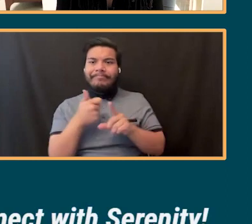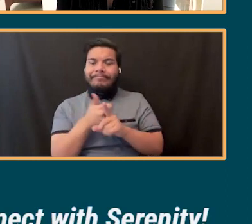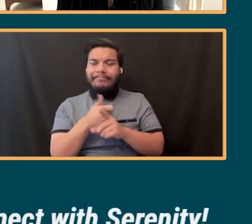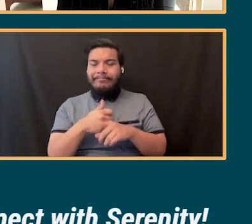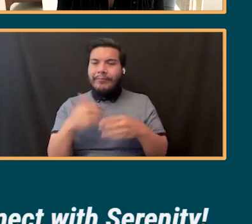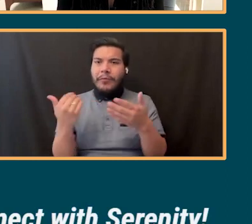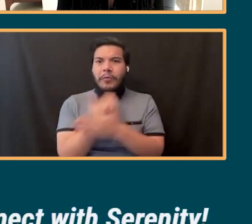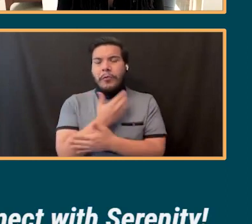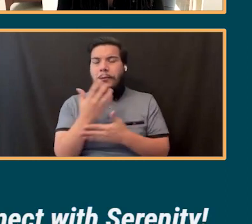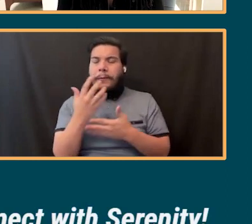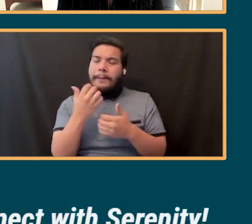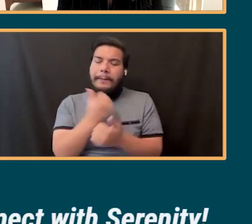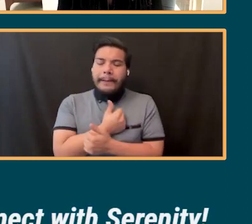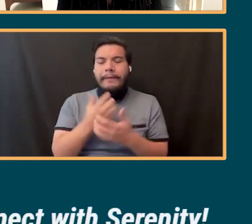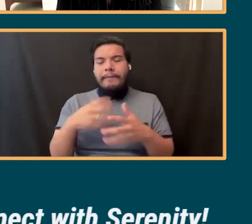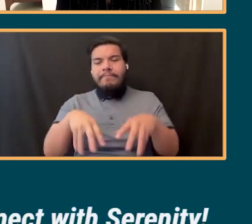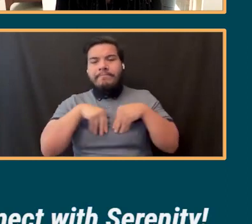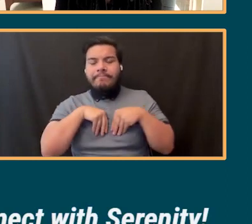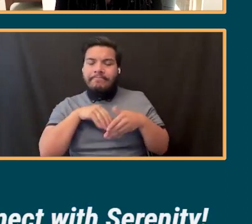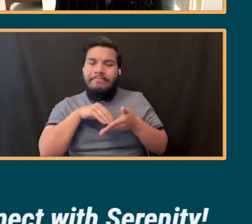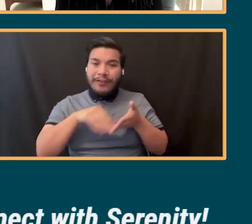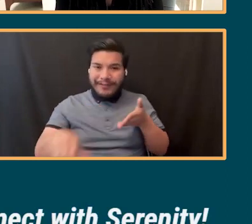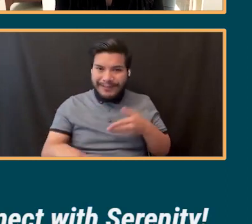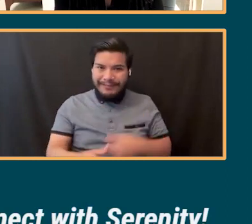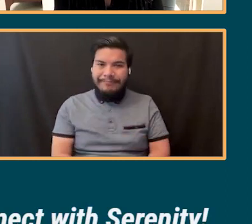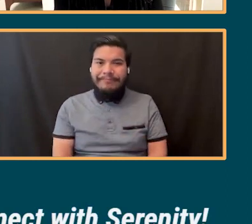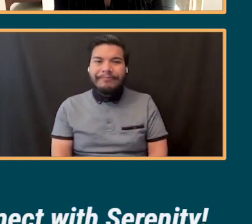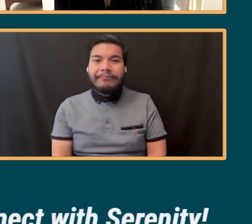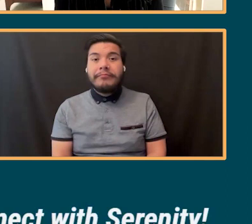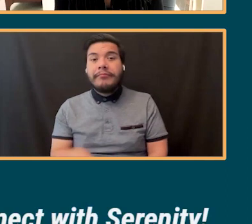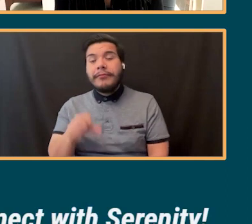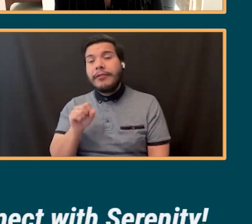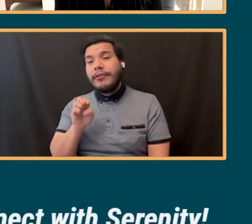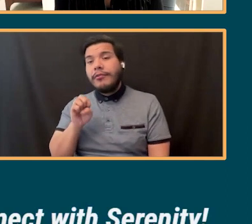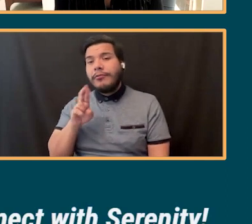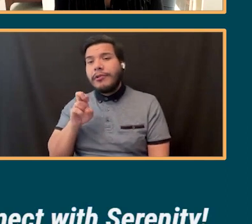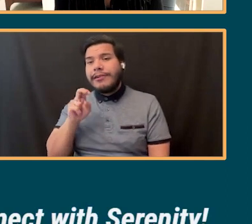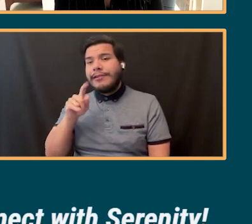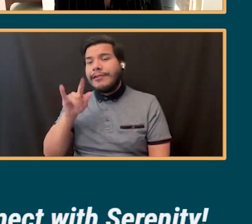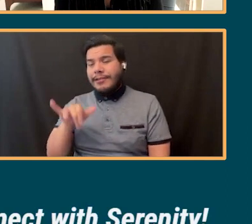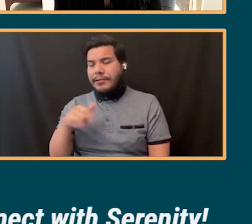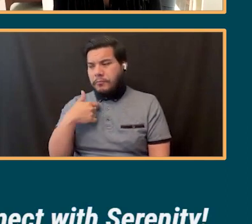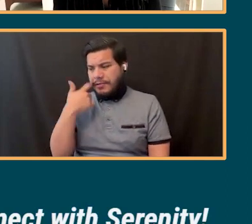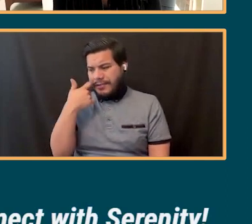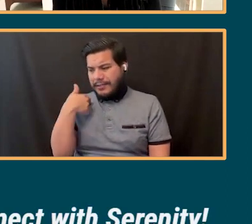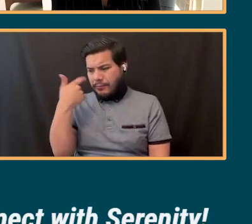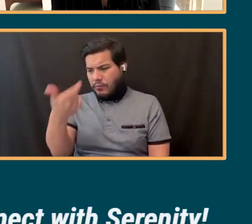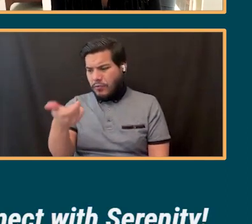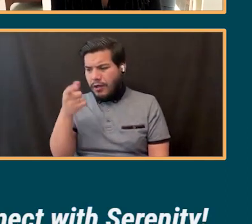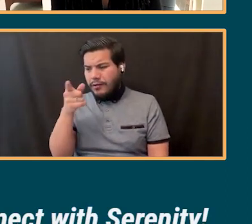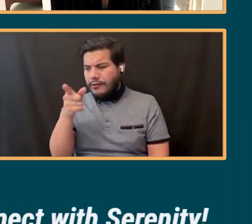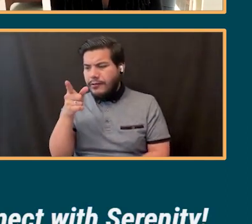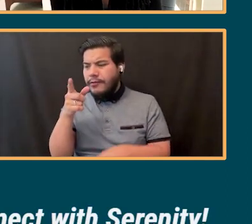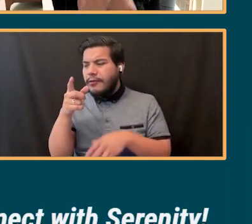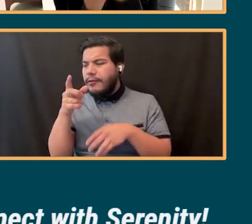newfound compassion and forgiveness. Serenity, I watched recently a video, a post that you